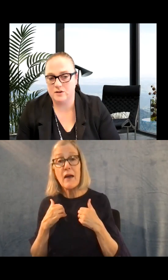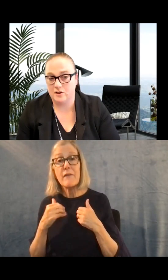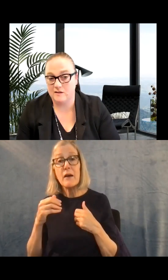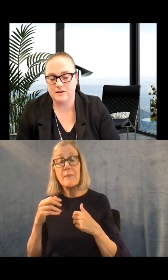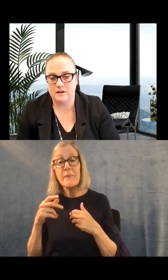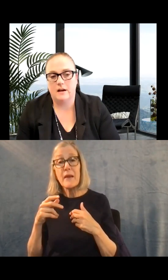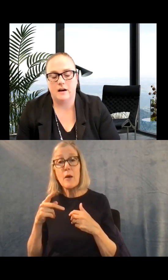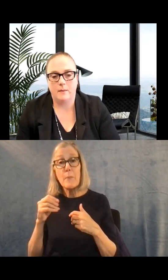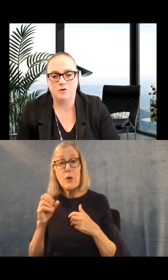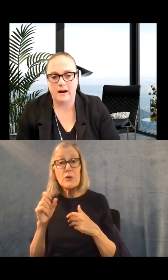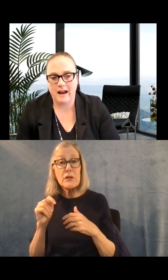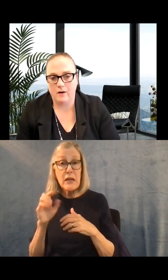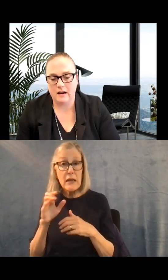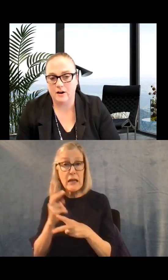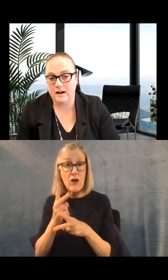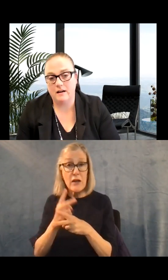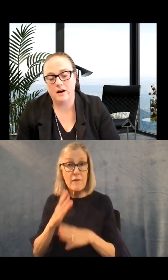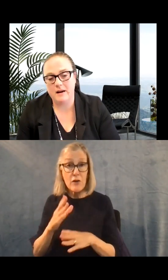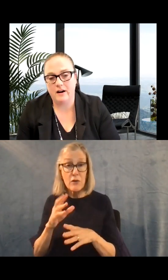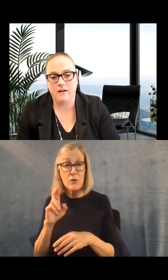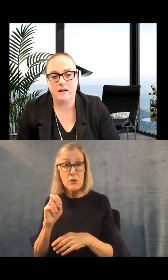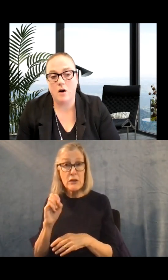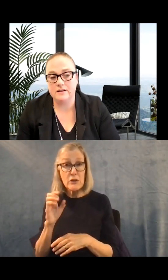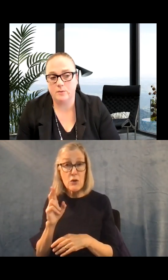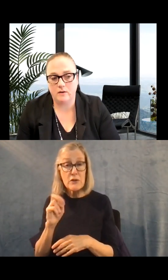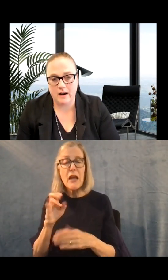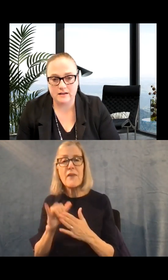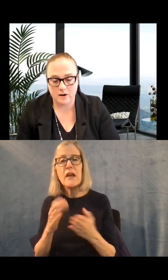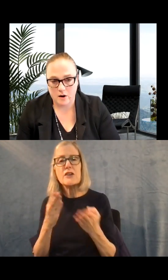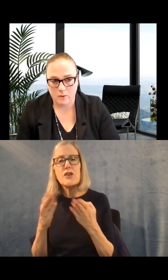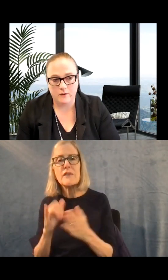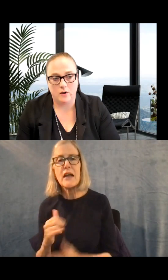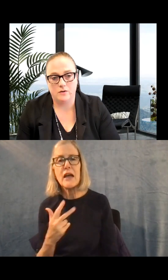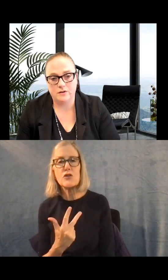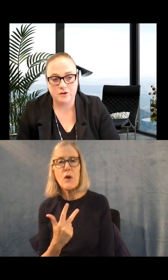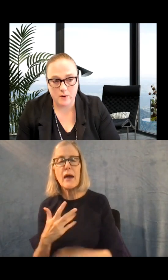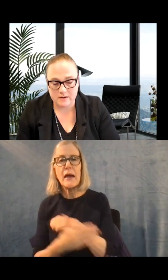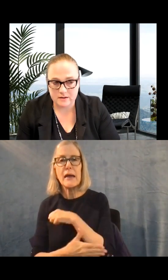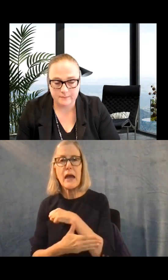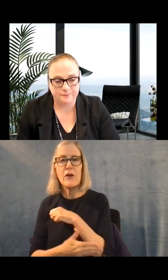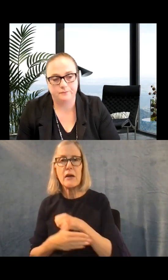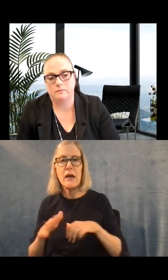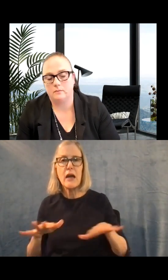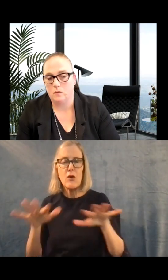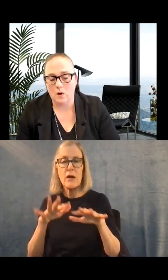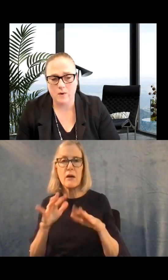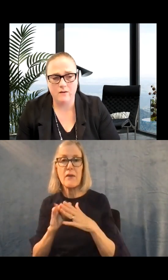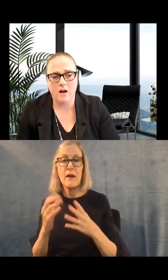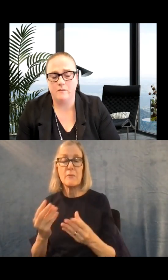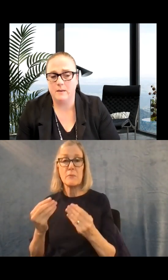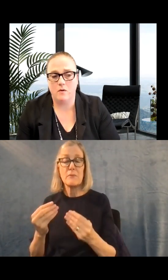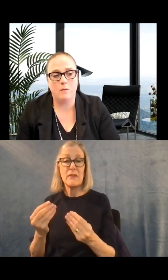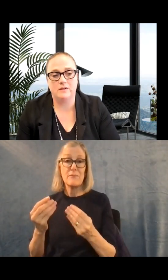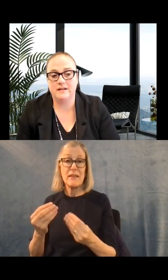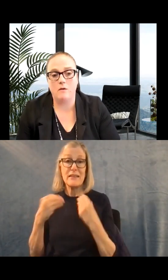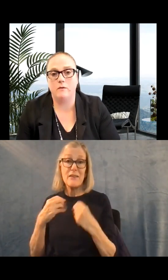that also serves the Tri-County area that also provides referrals to us. We have a